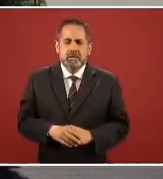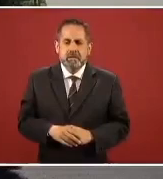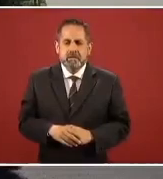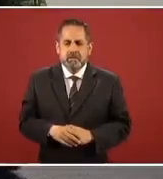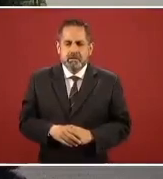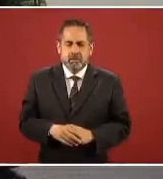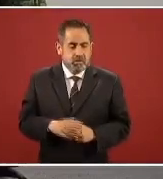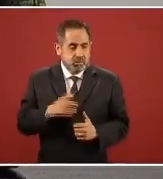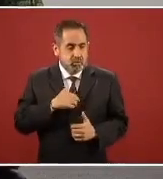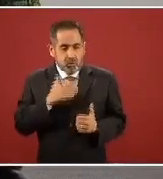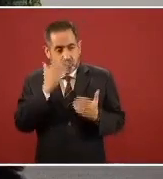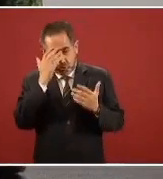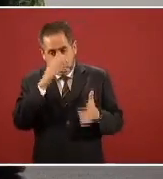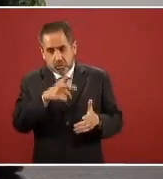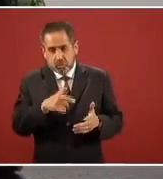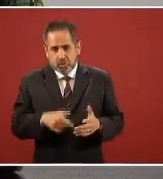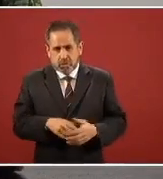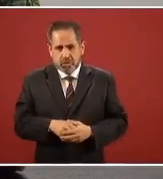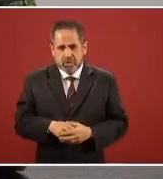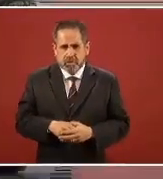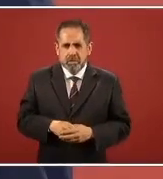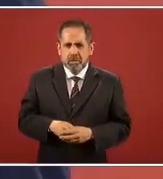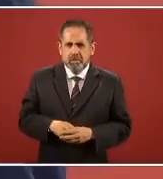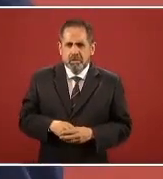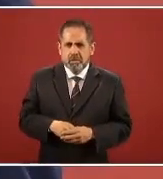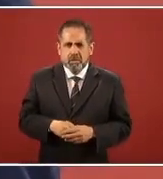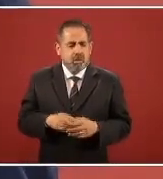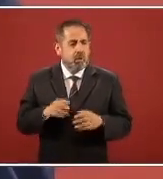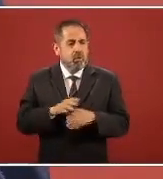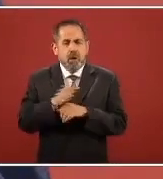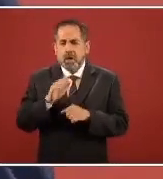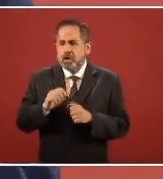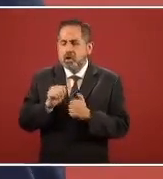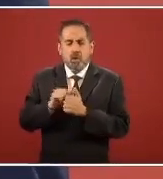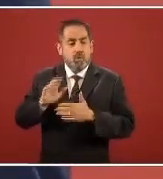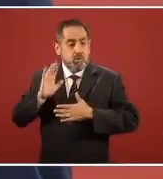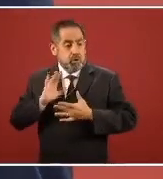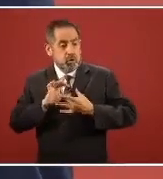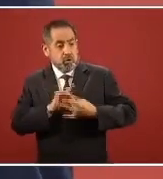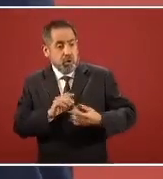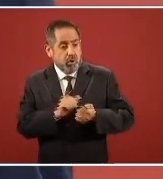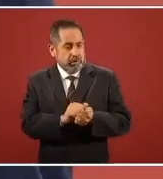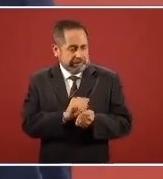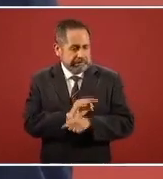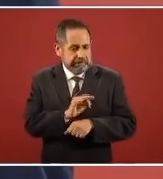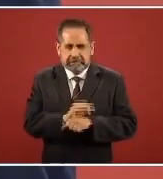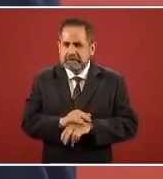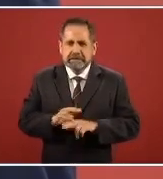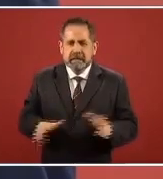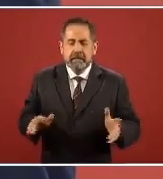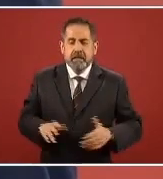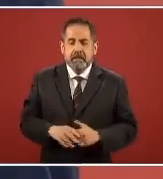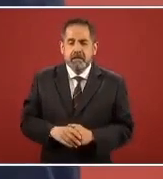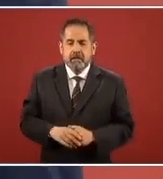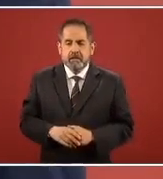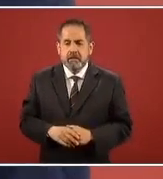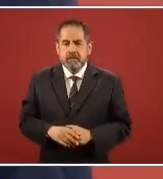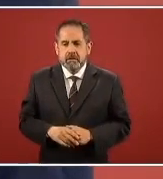no los conozco, but if I don't know them, ¿qué compromiso puedo tener? What commitment can I have? O sea,